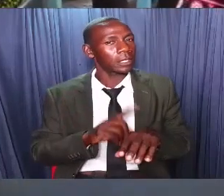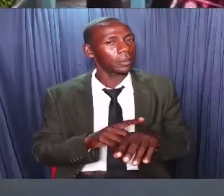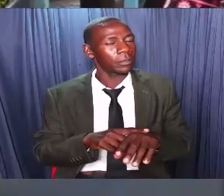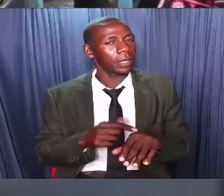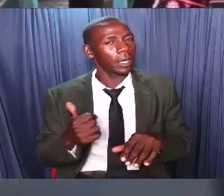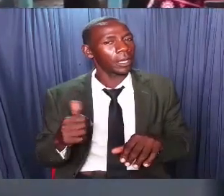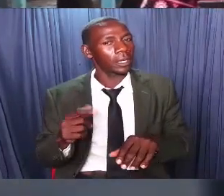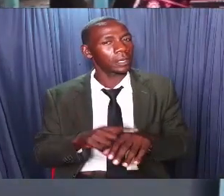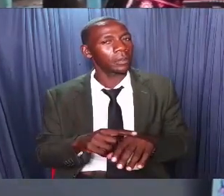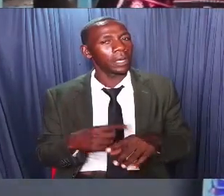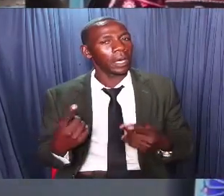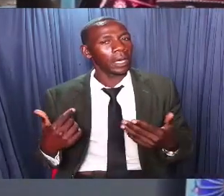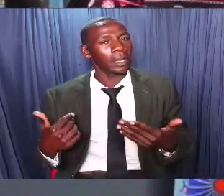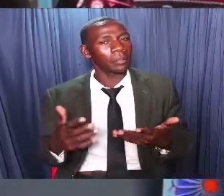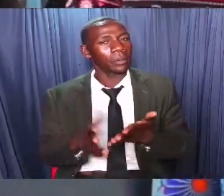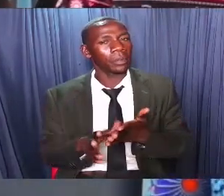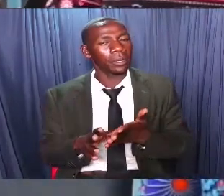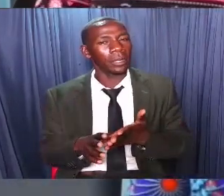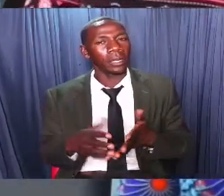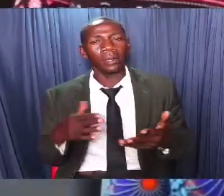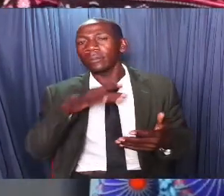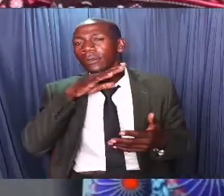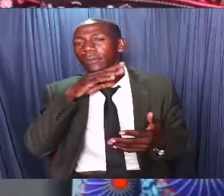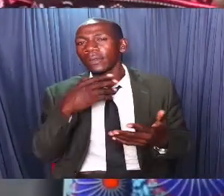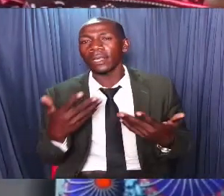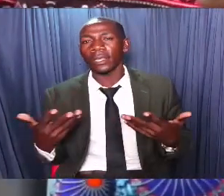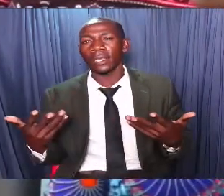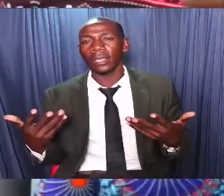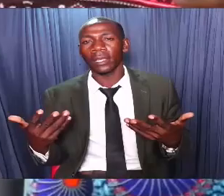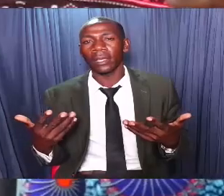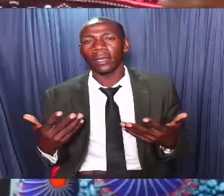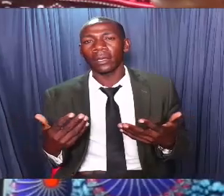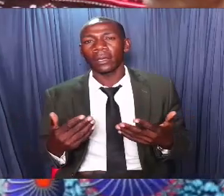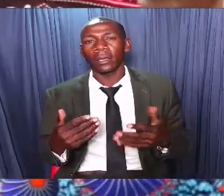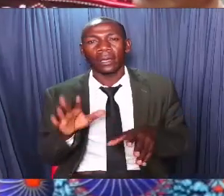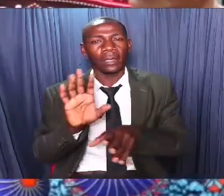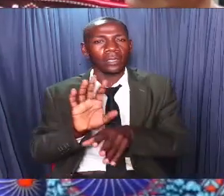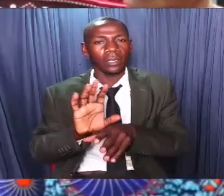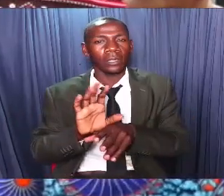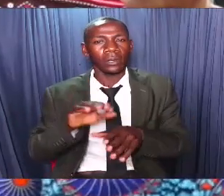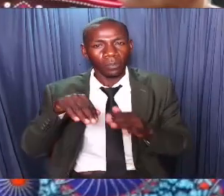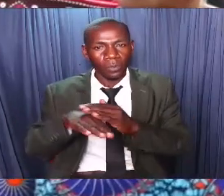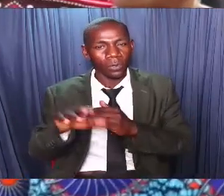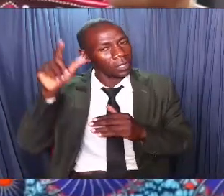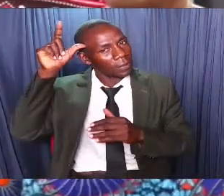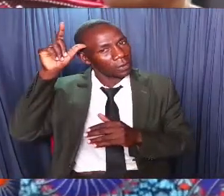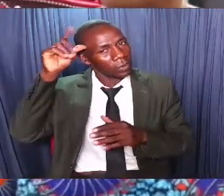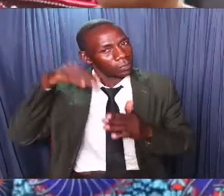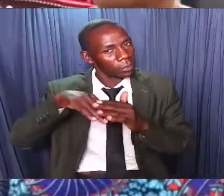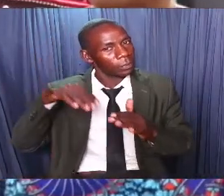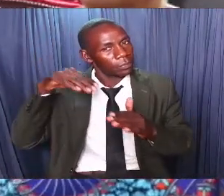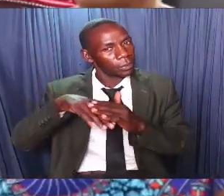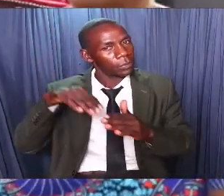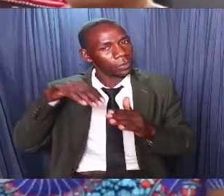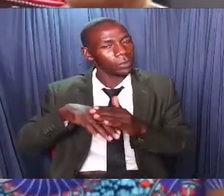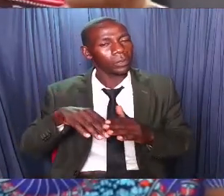given time. Dhiki yoyote ile. Any kind of tribulation. Uchafu wote ule. Any kind of uncleanness. Sababu hekalu umempa shetani kumtumikia. Because you've surrendered your temple to the devil